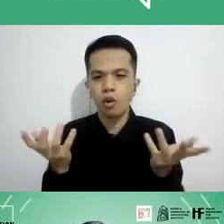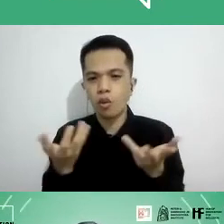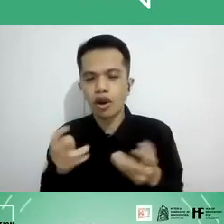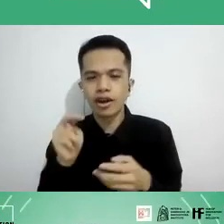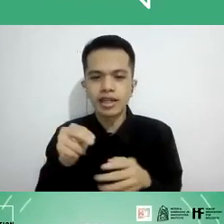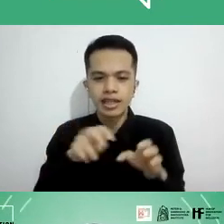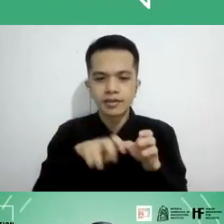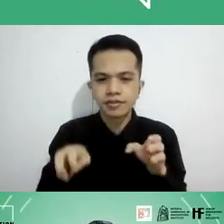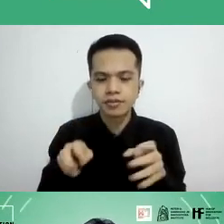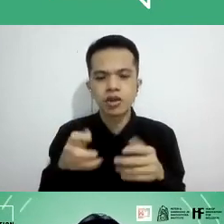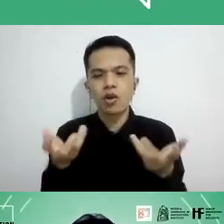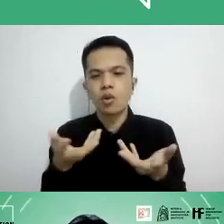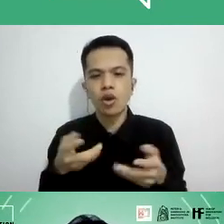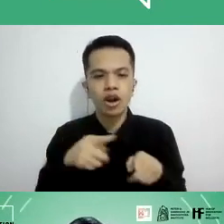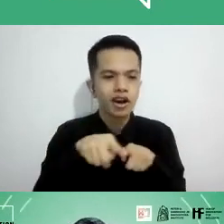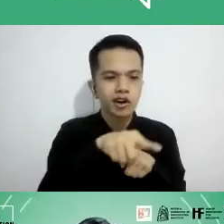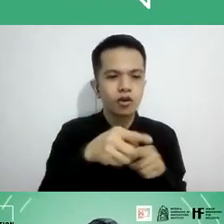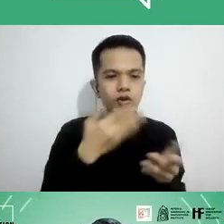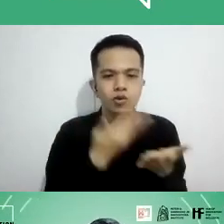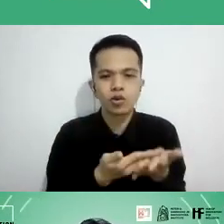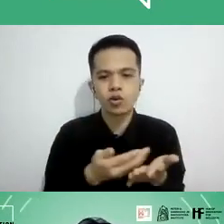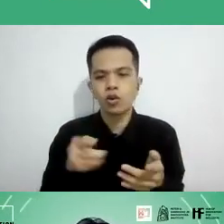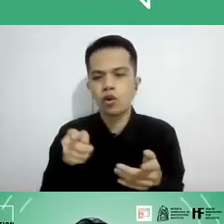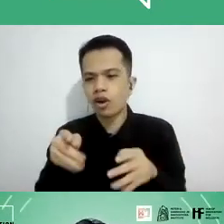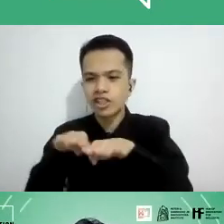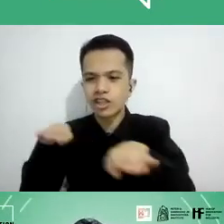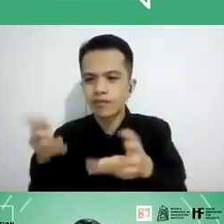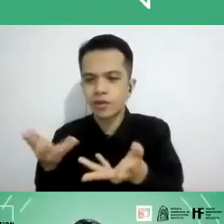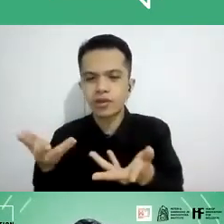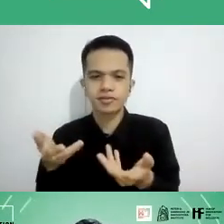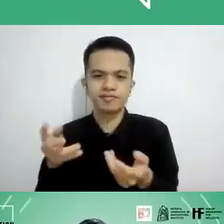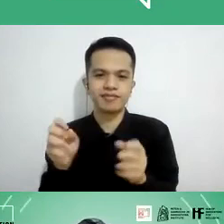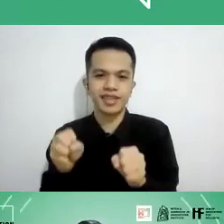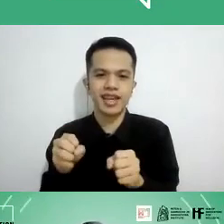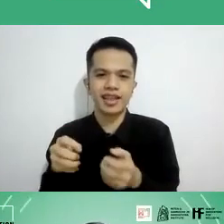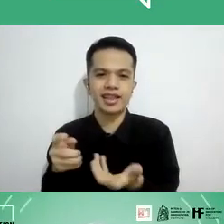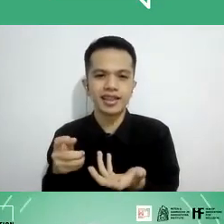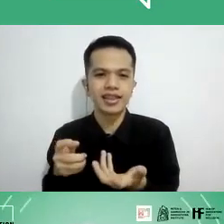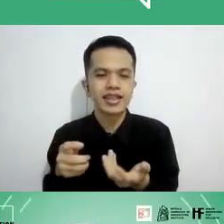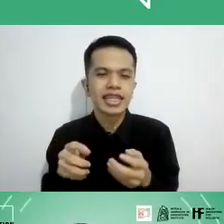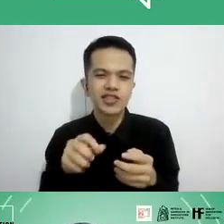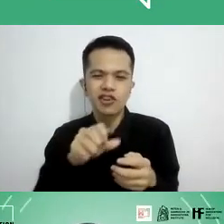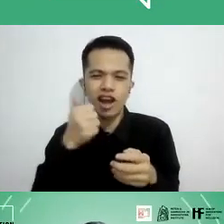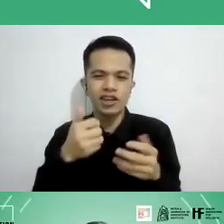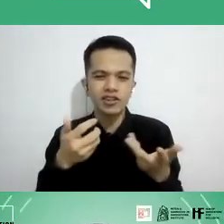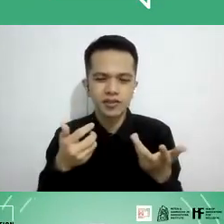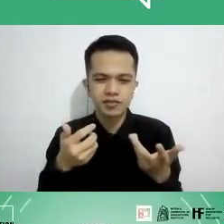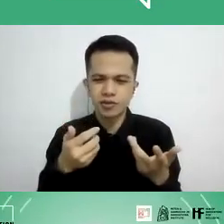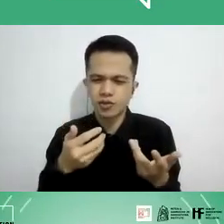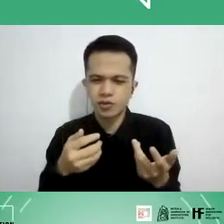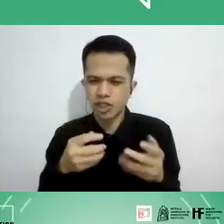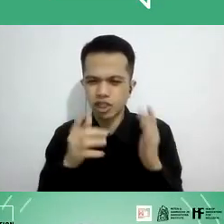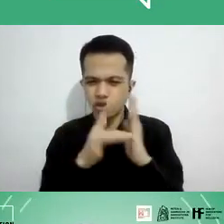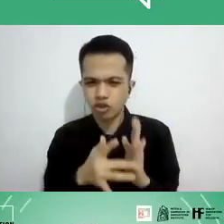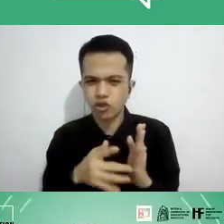up, what locations are good, what kind of traffic is in the area. And these kinds of technologies are great examples of where